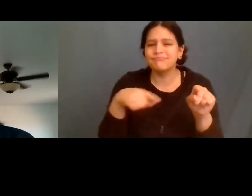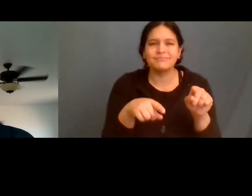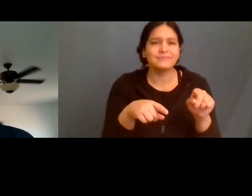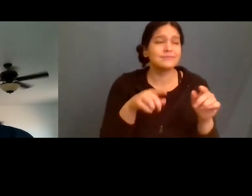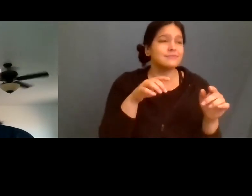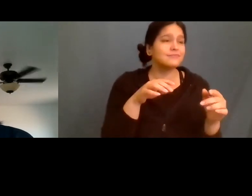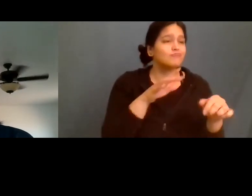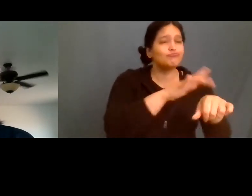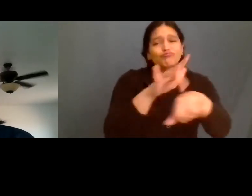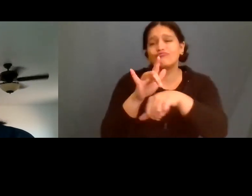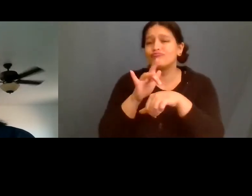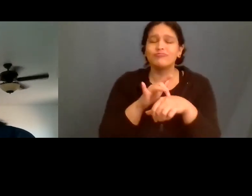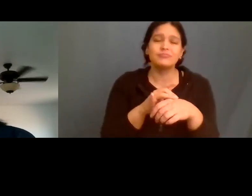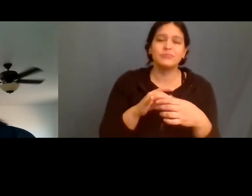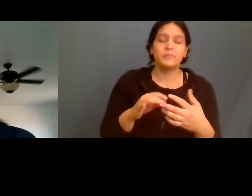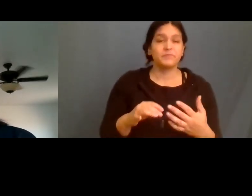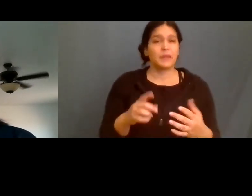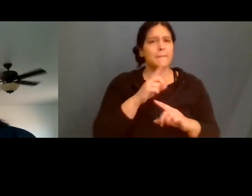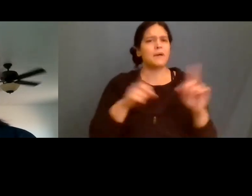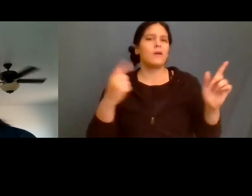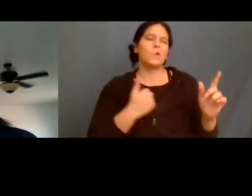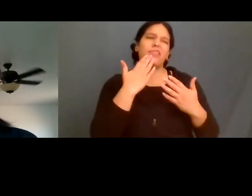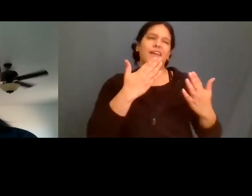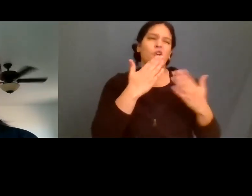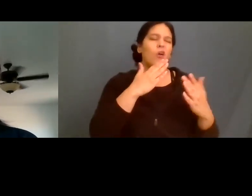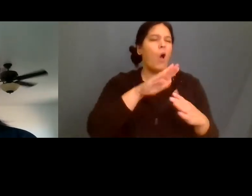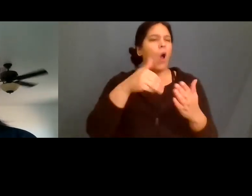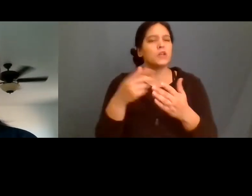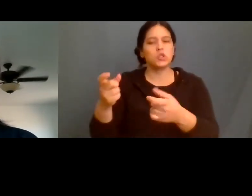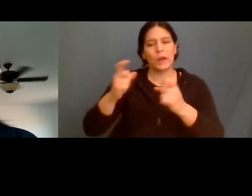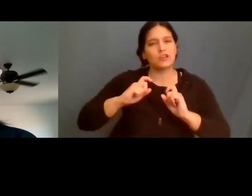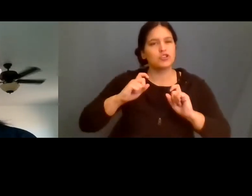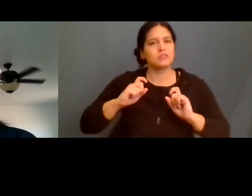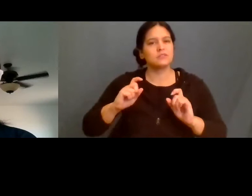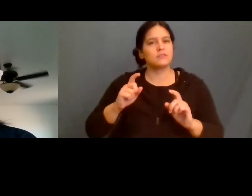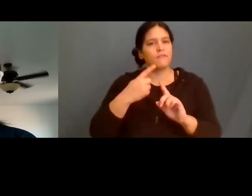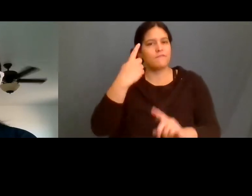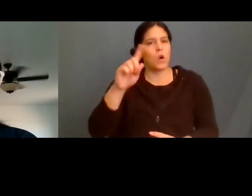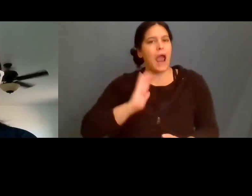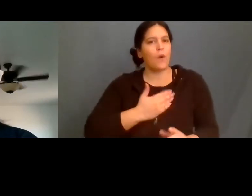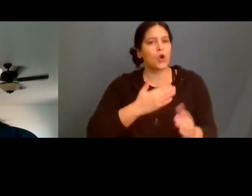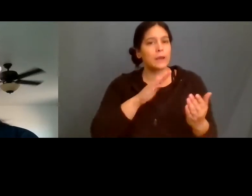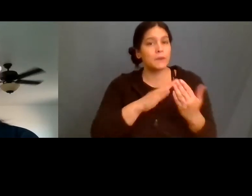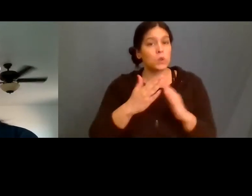came to our community. We have people that still haul water,